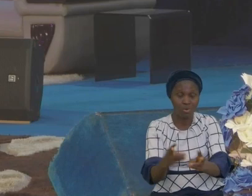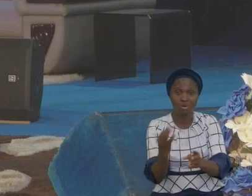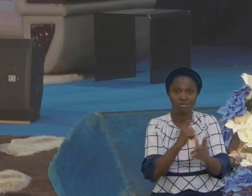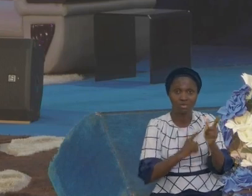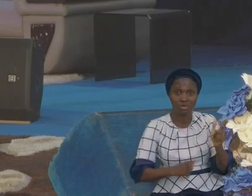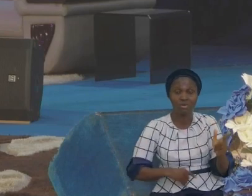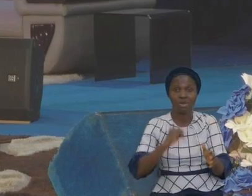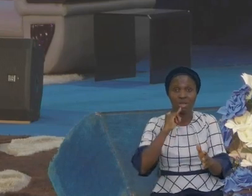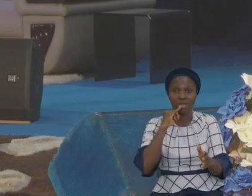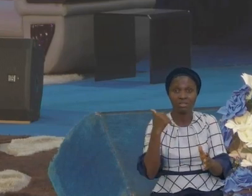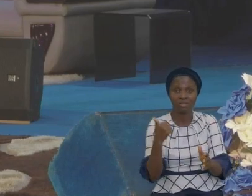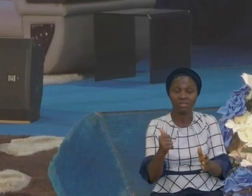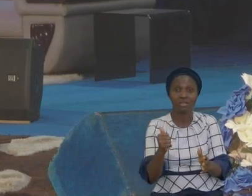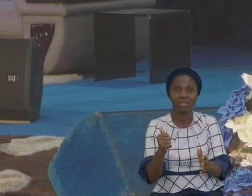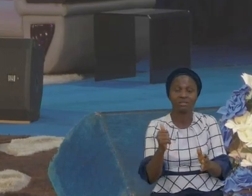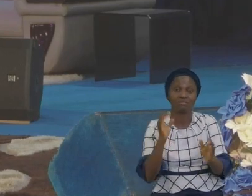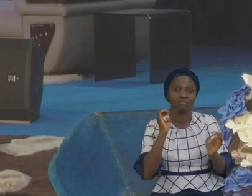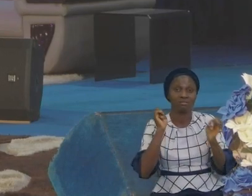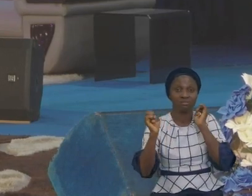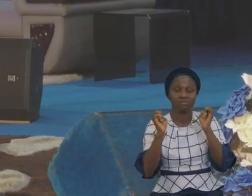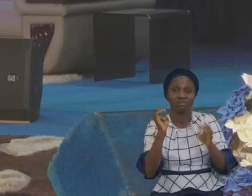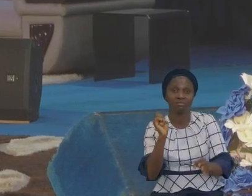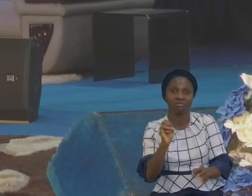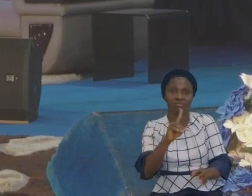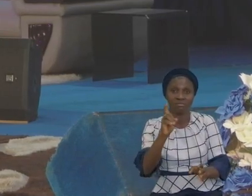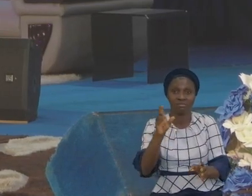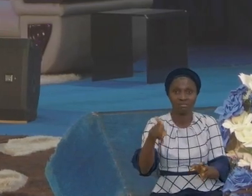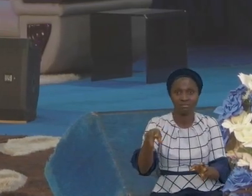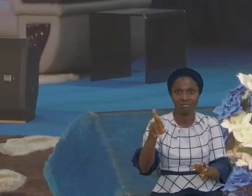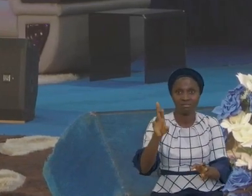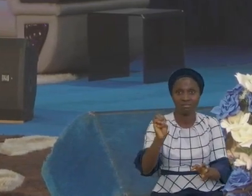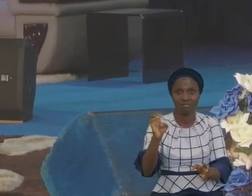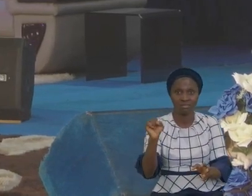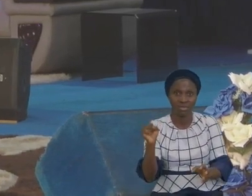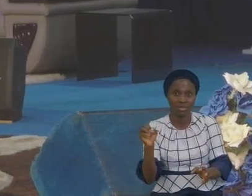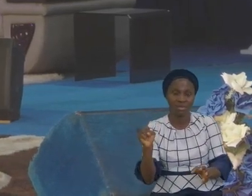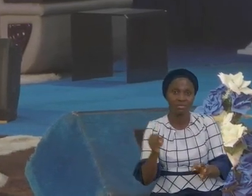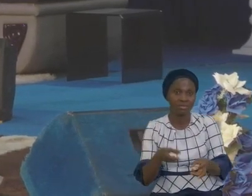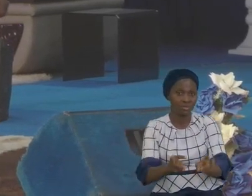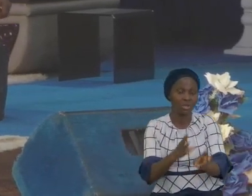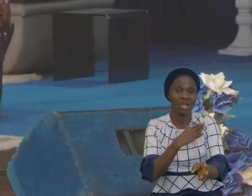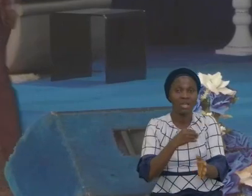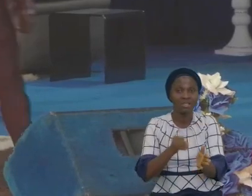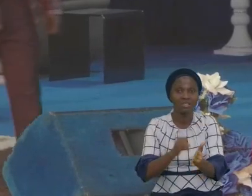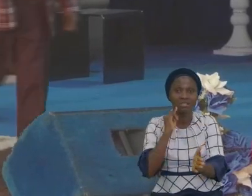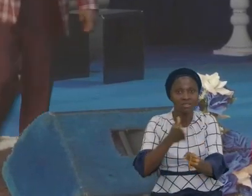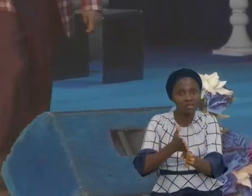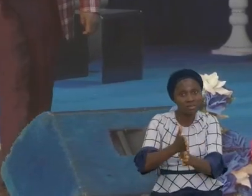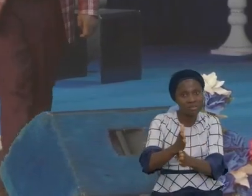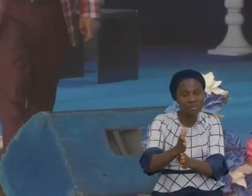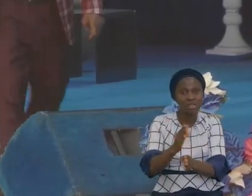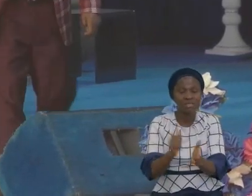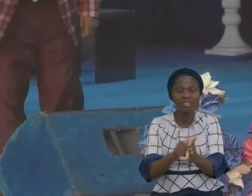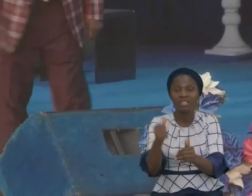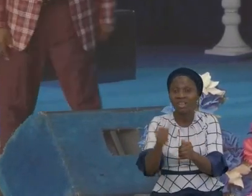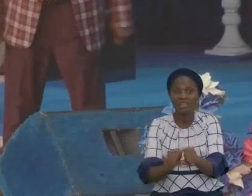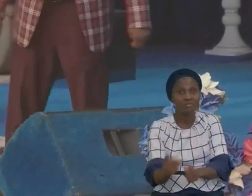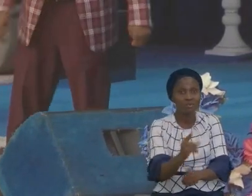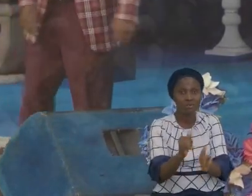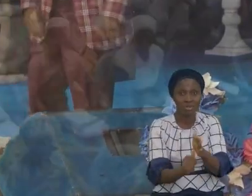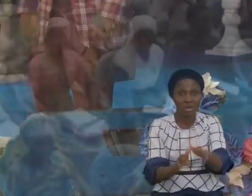And everyone that steps therein, he will go